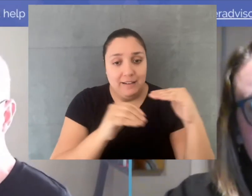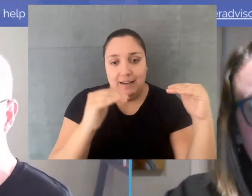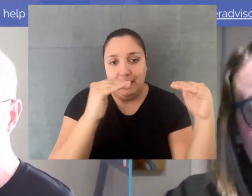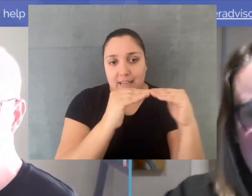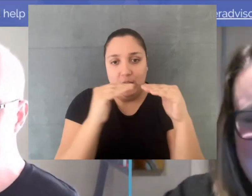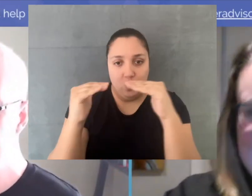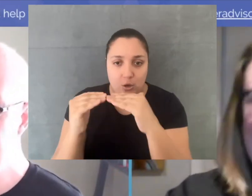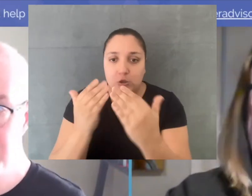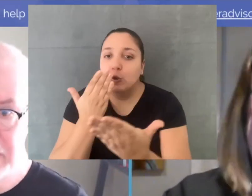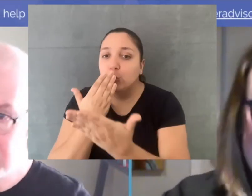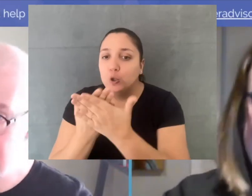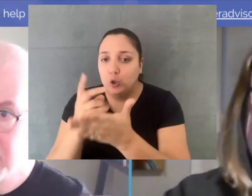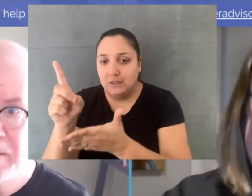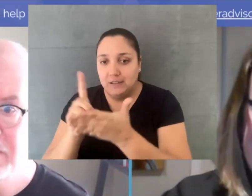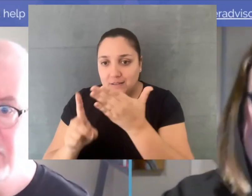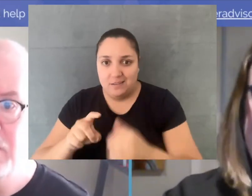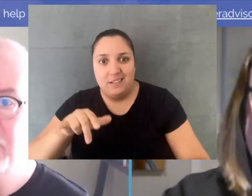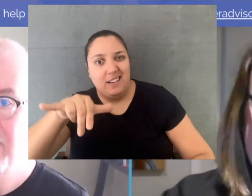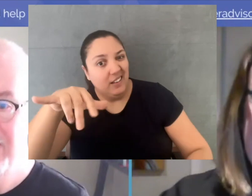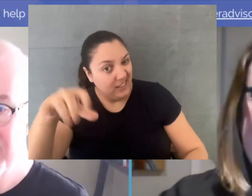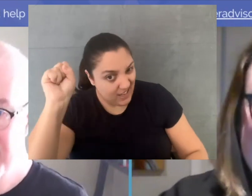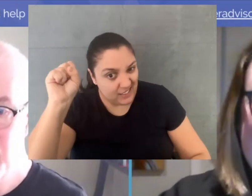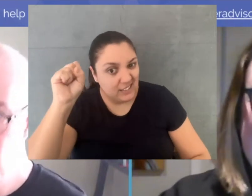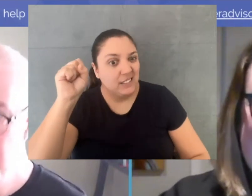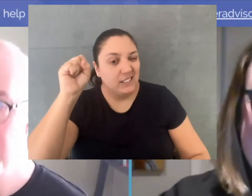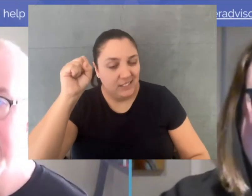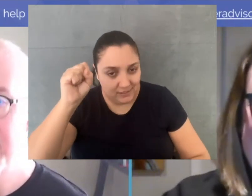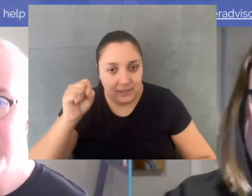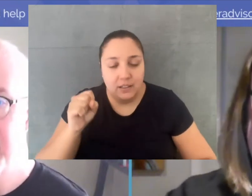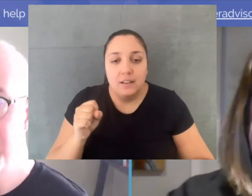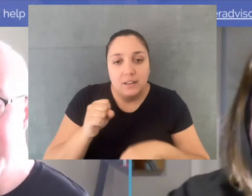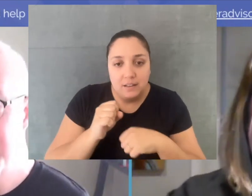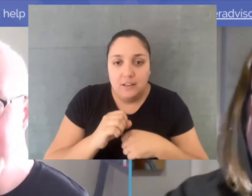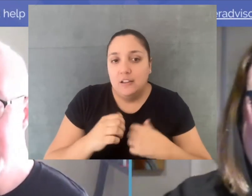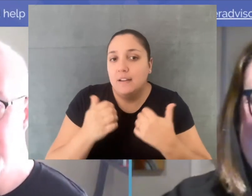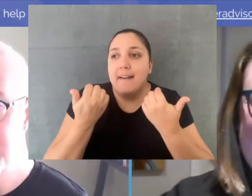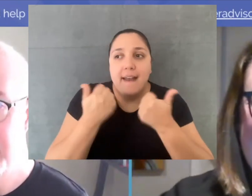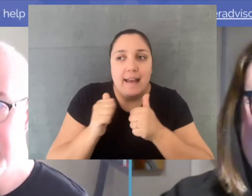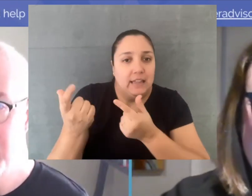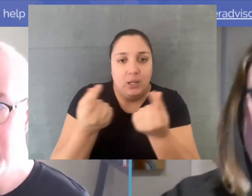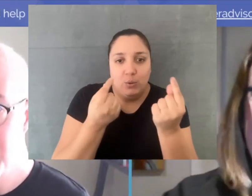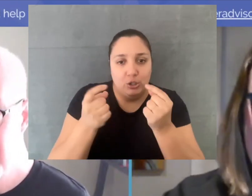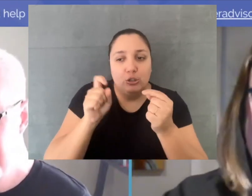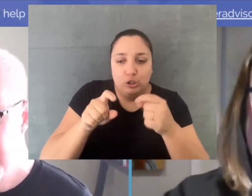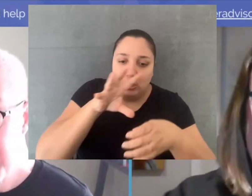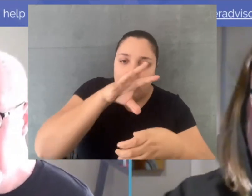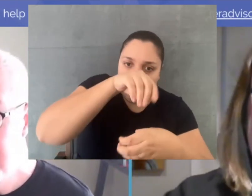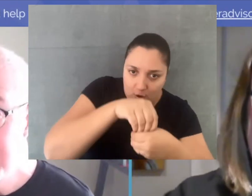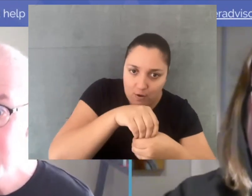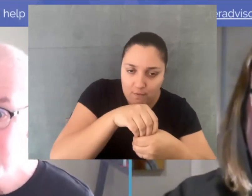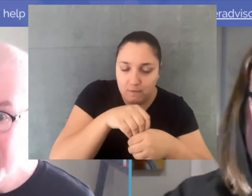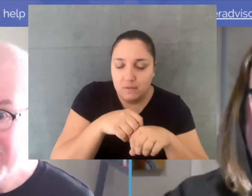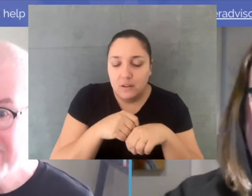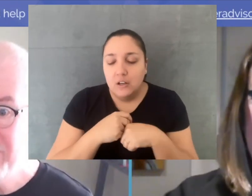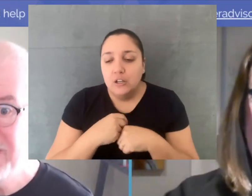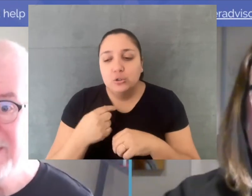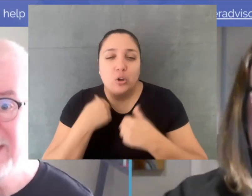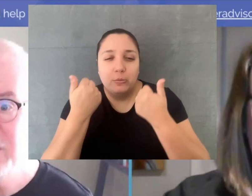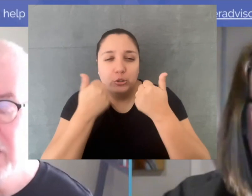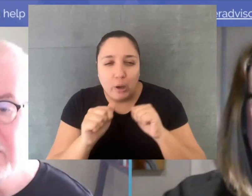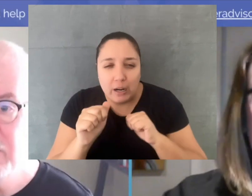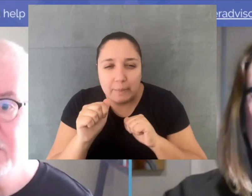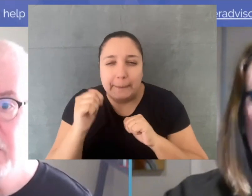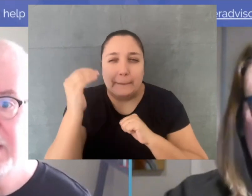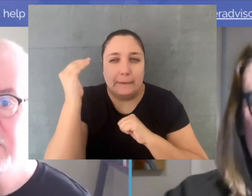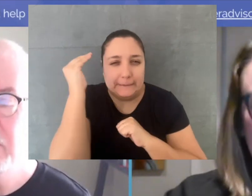design, and that's something that just to kind of incorporate in anything that we try to do. So I've always tried to be